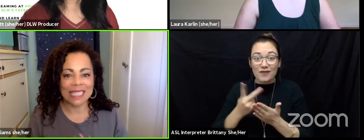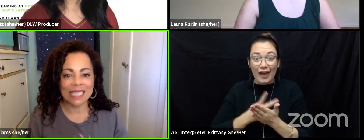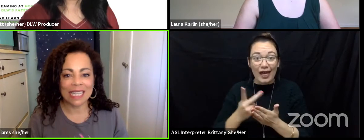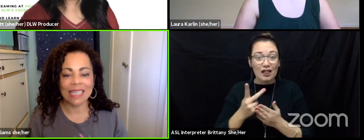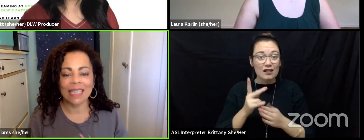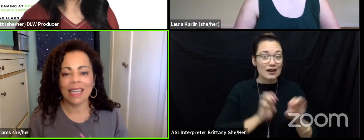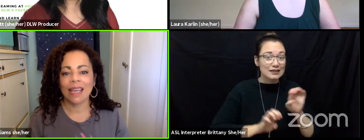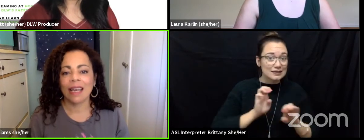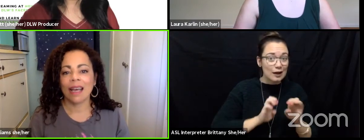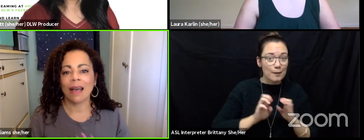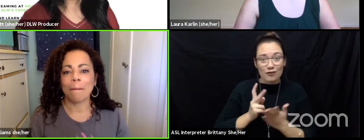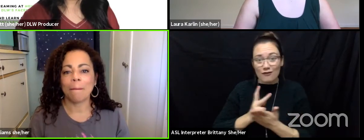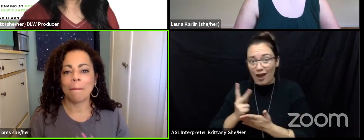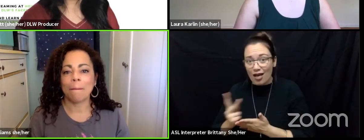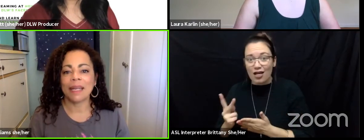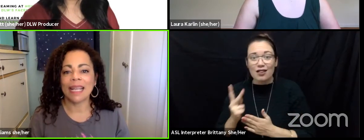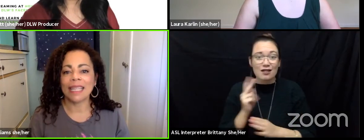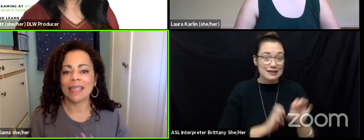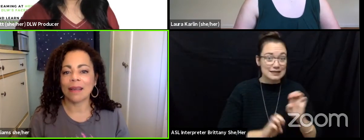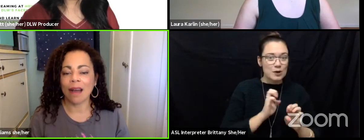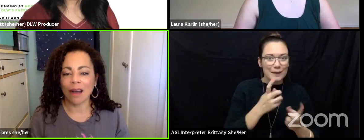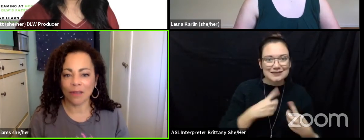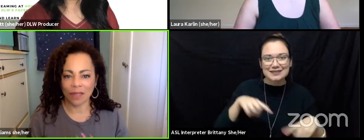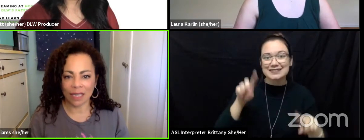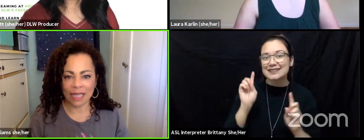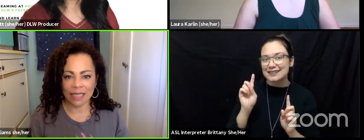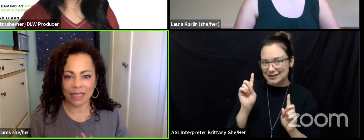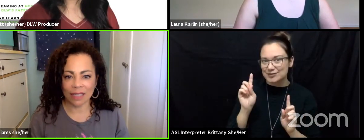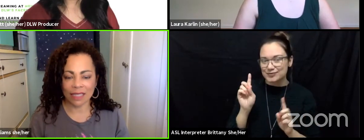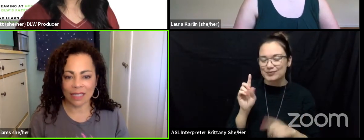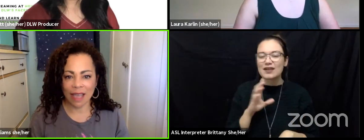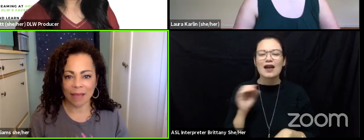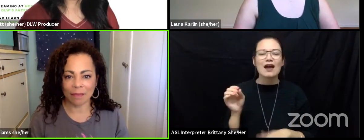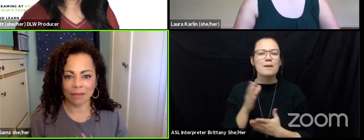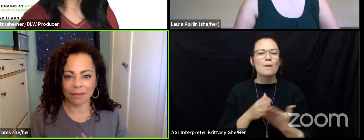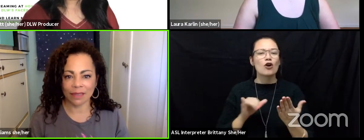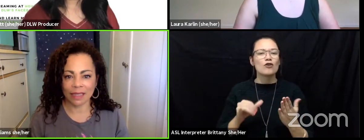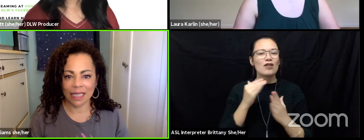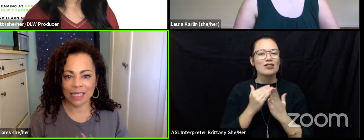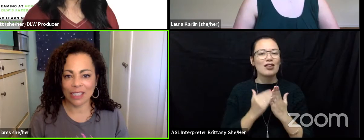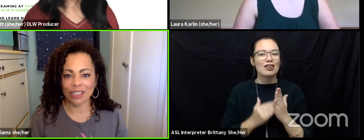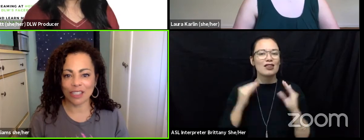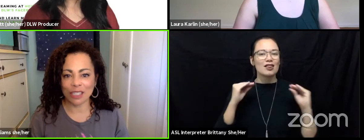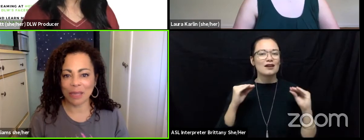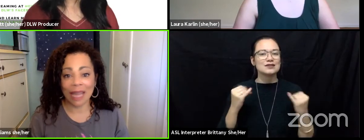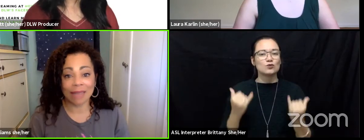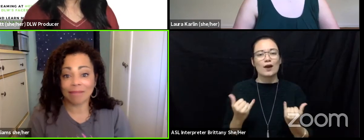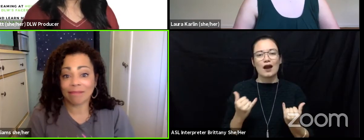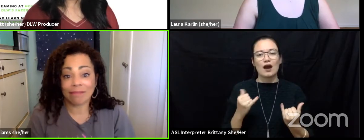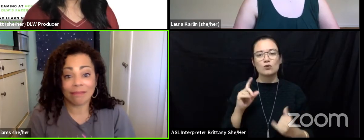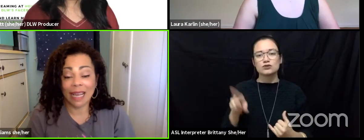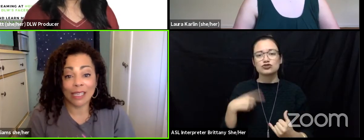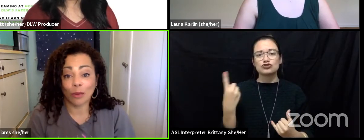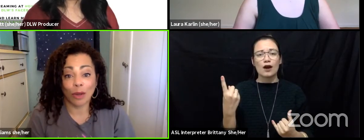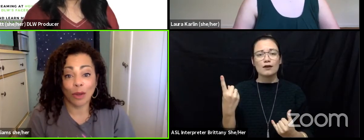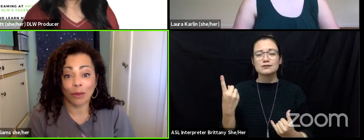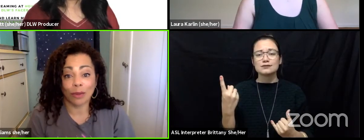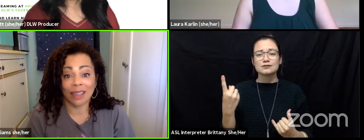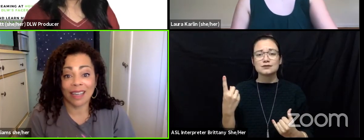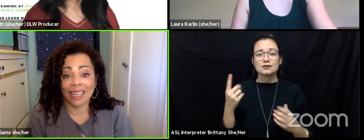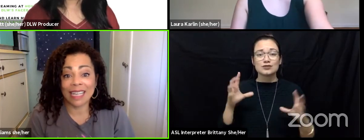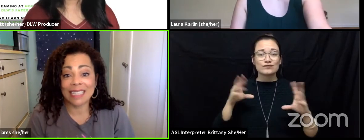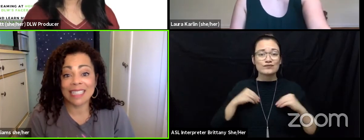and succeed. But I think that half of the lesson of this time is to just be like, I don't